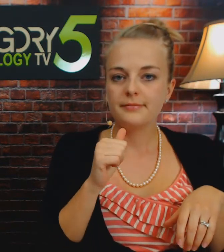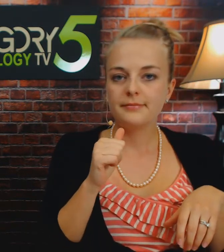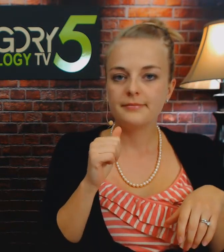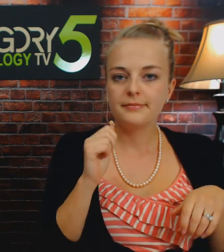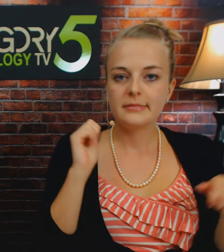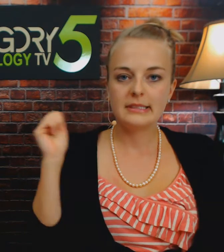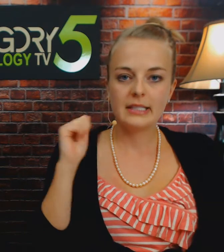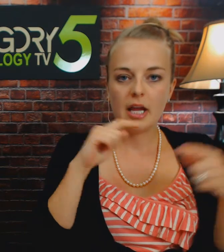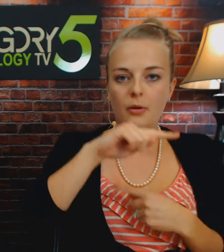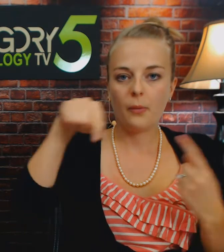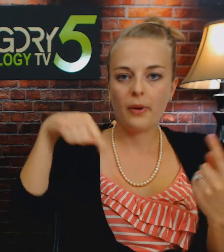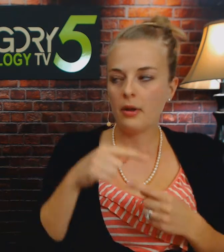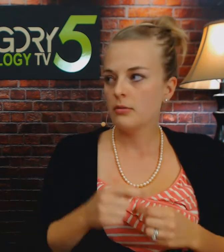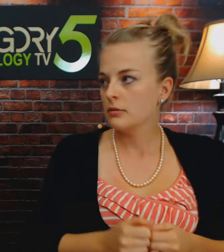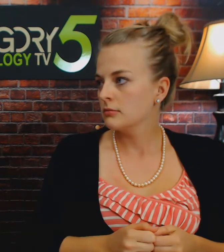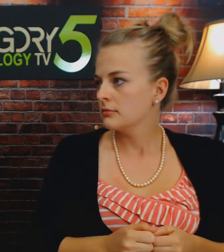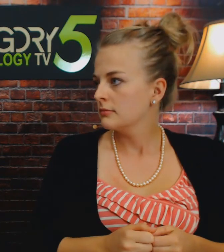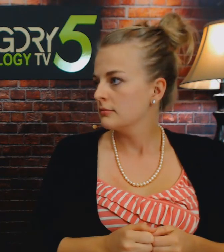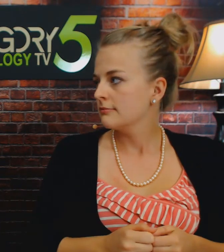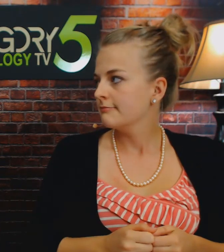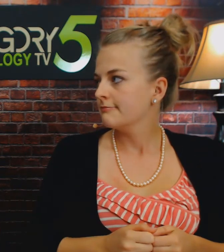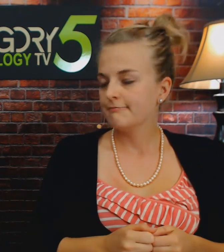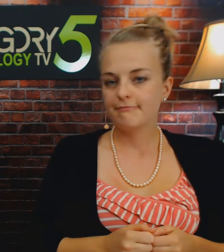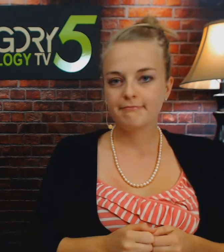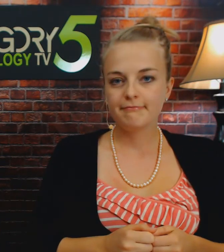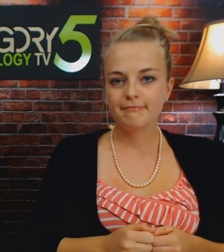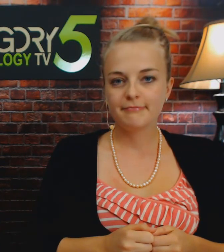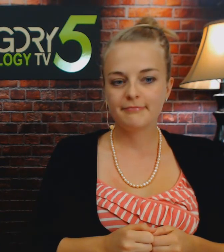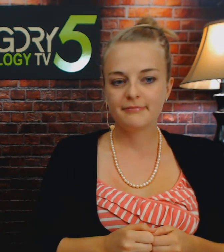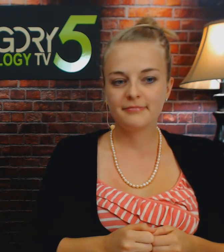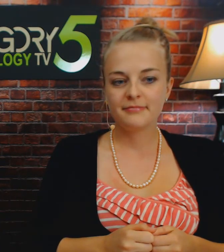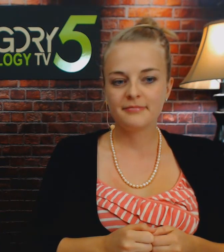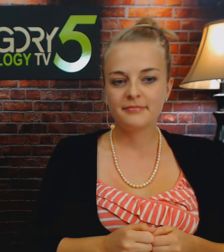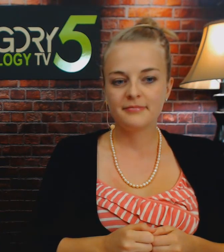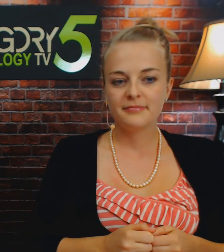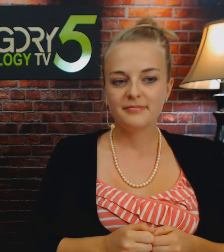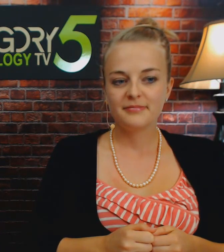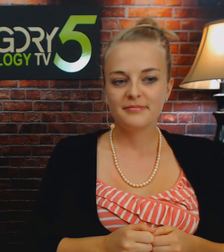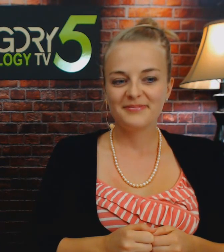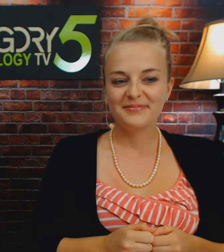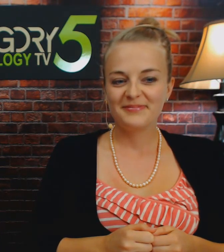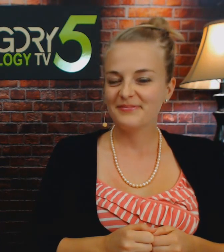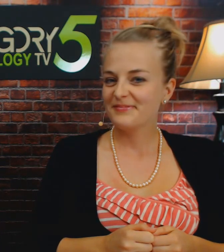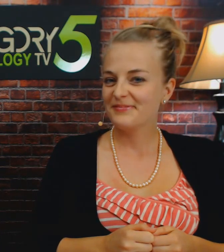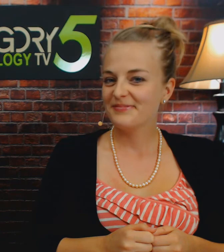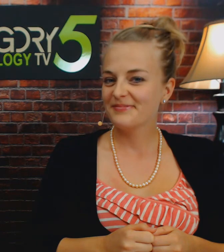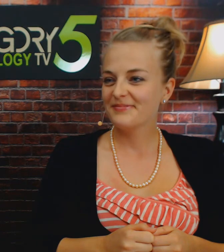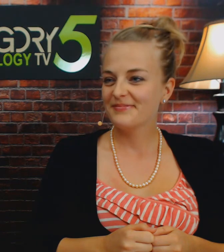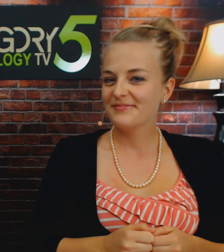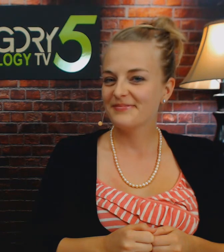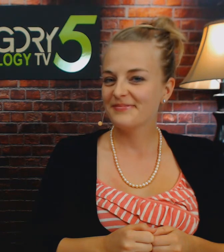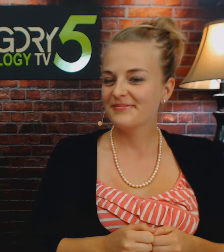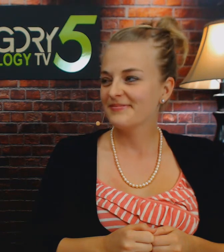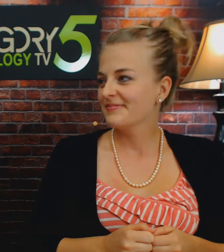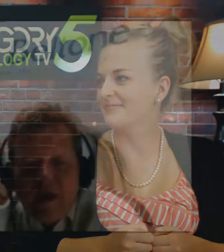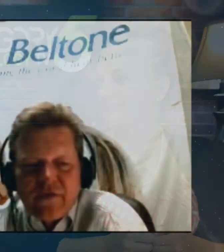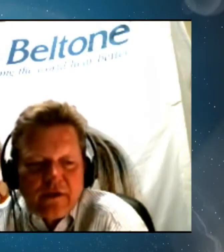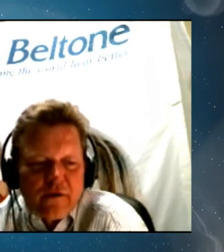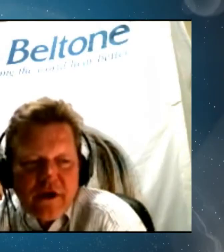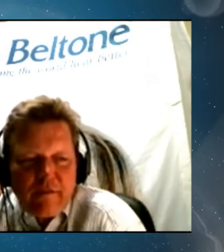suppose, Frank, is that so I'm not hearing so much the clinking dishes as I am the person who's sitting across the table from me?